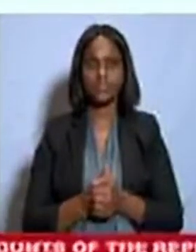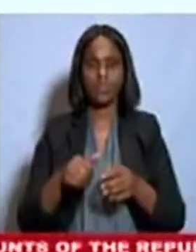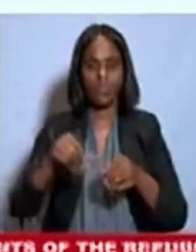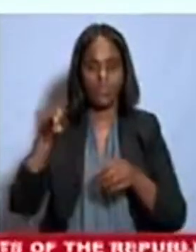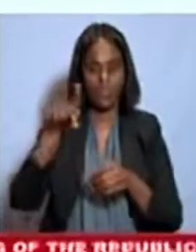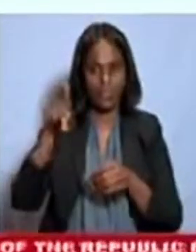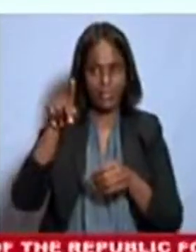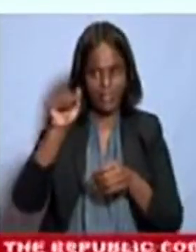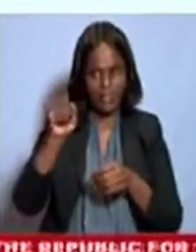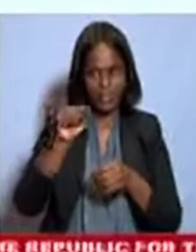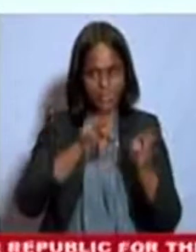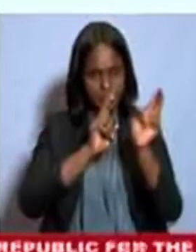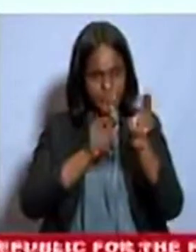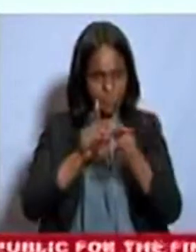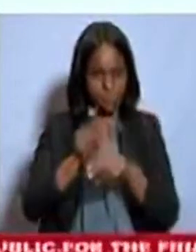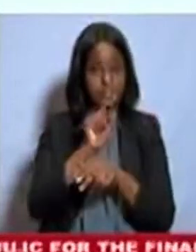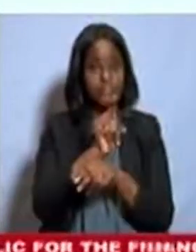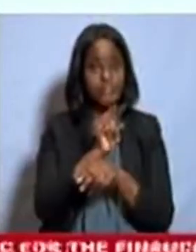Controlling Officer's response.